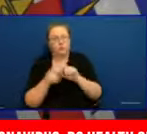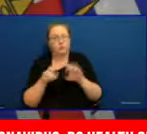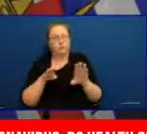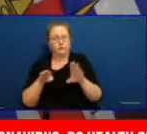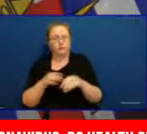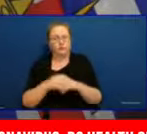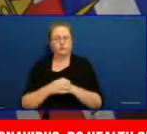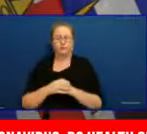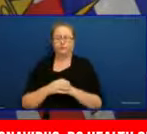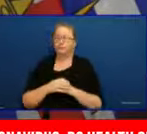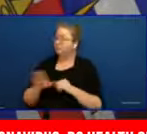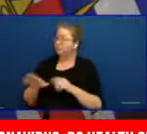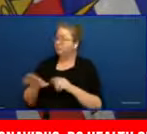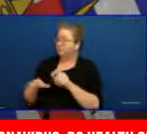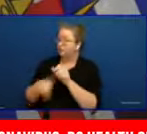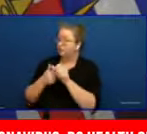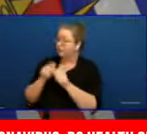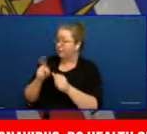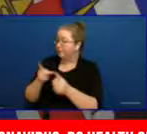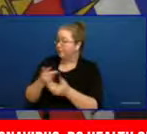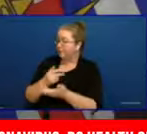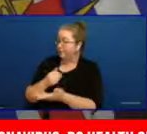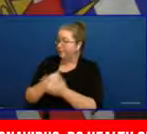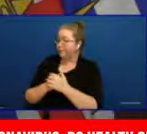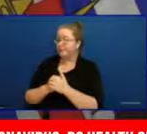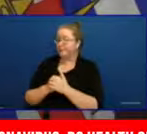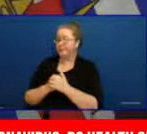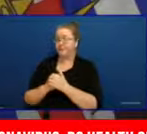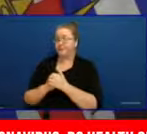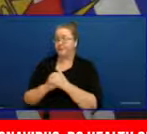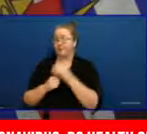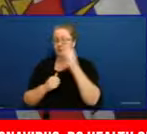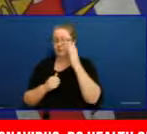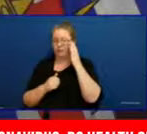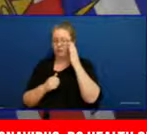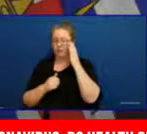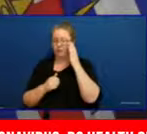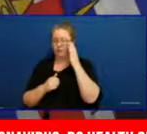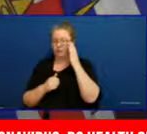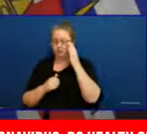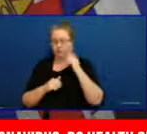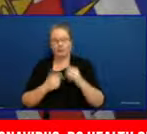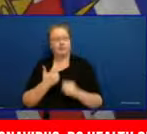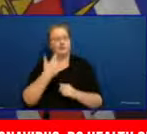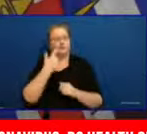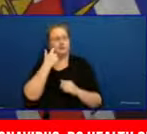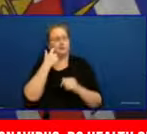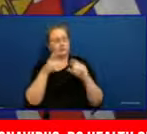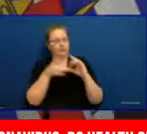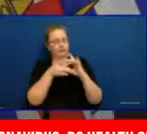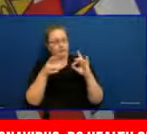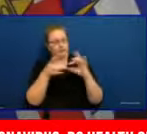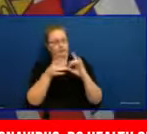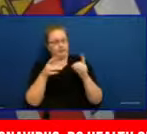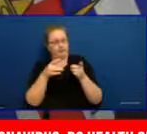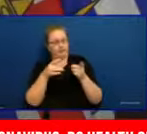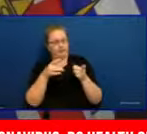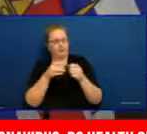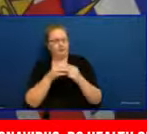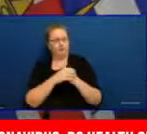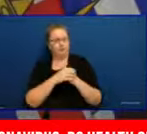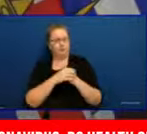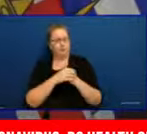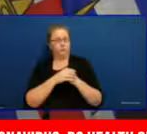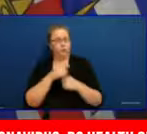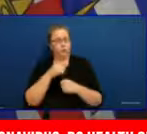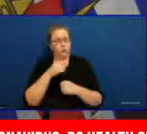Do you have a follow-up, Marcella? I do, just regarding following up to that particular statement,